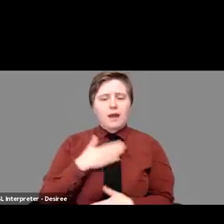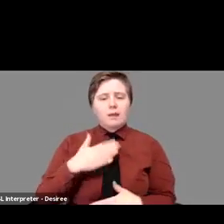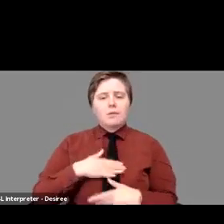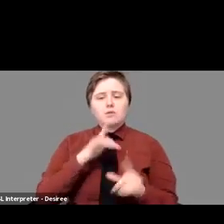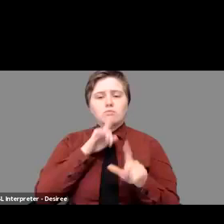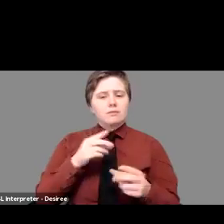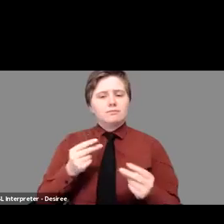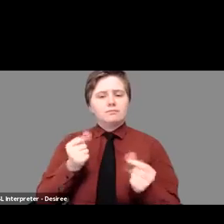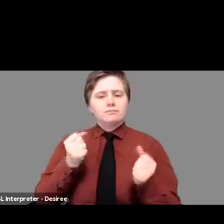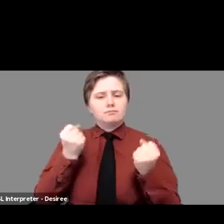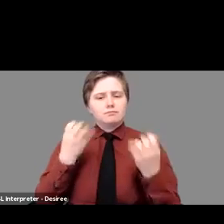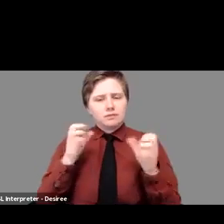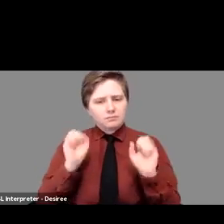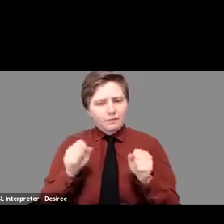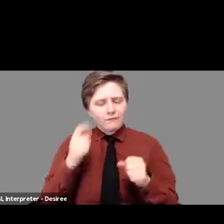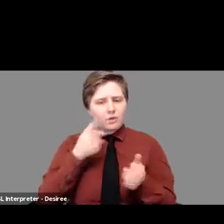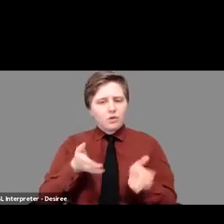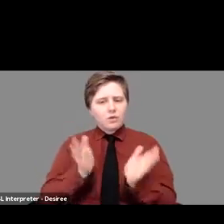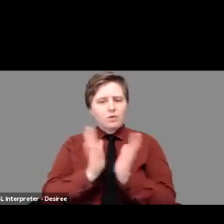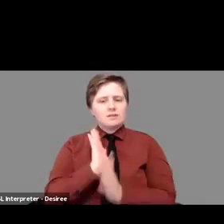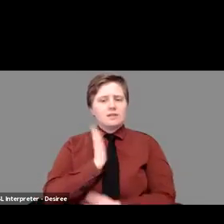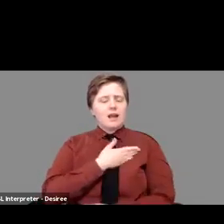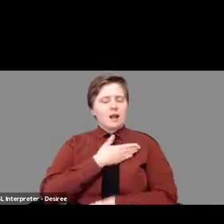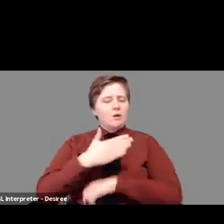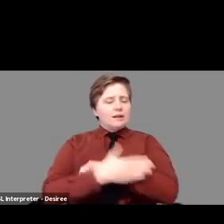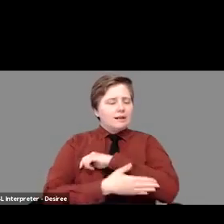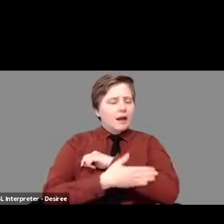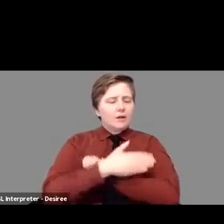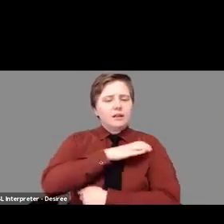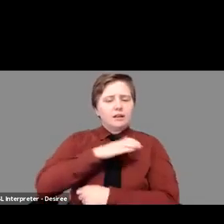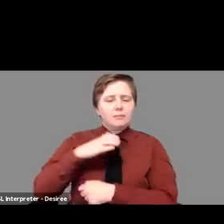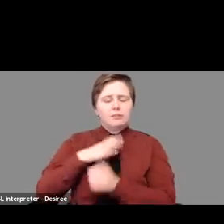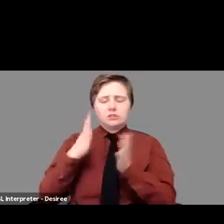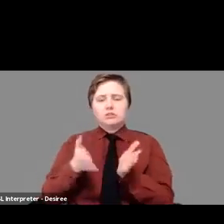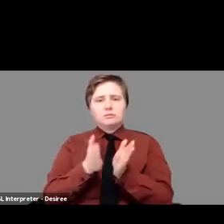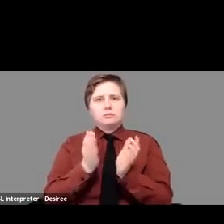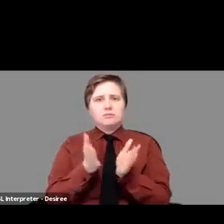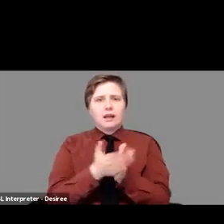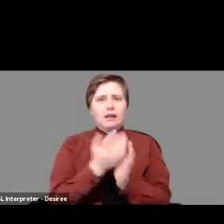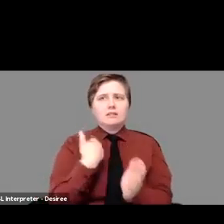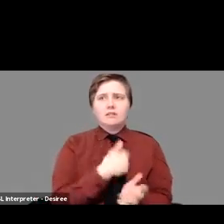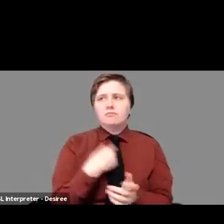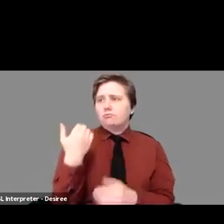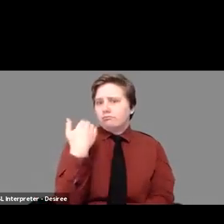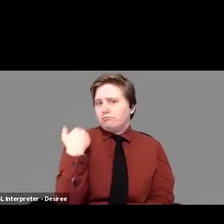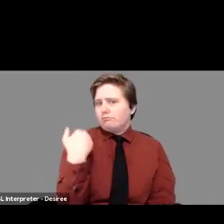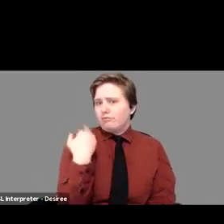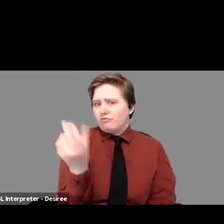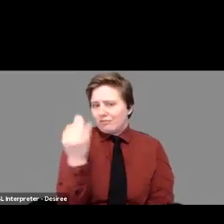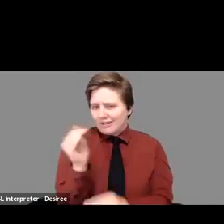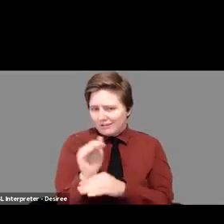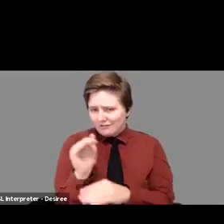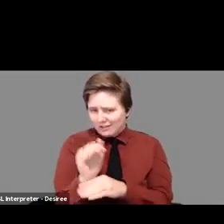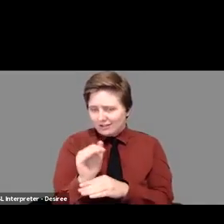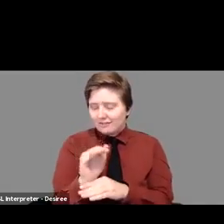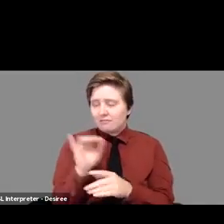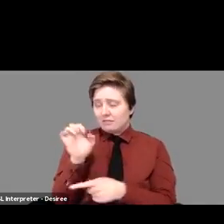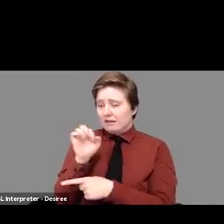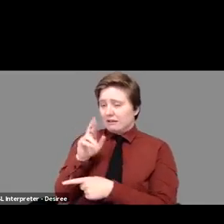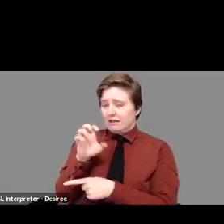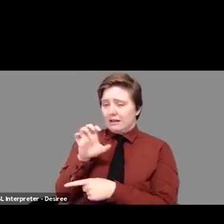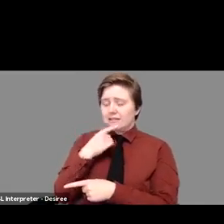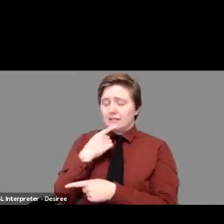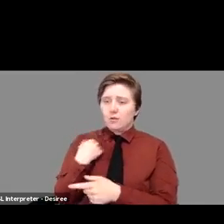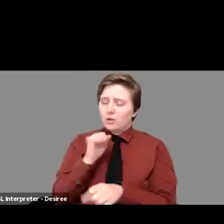as we have to the requests that the county commissioners made literally just Friday evening. As Eric points out, we